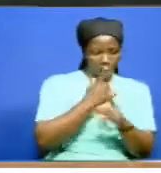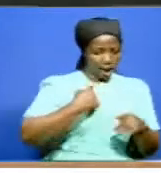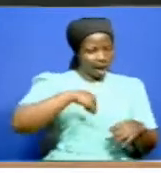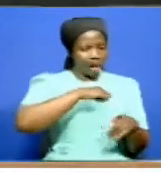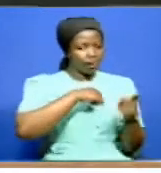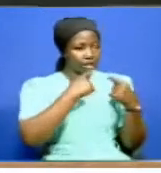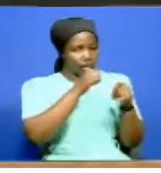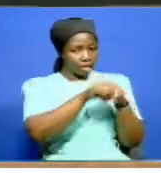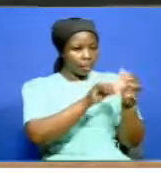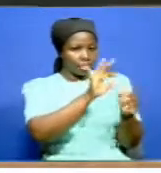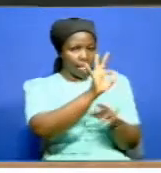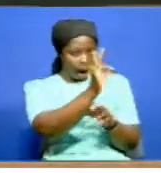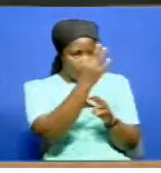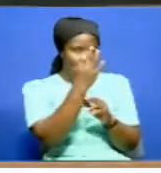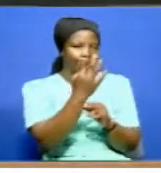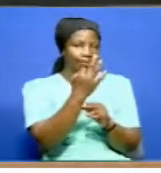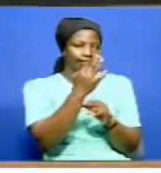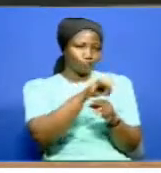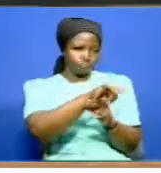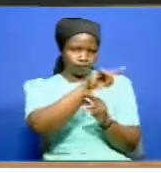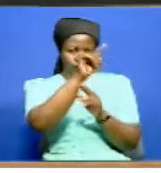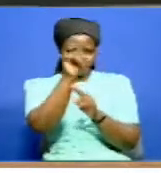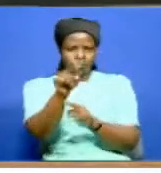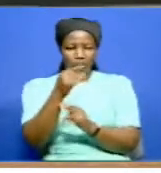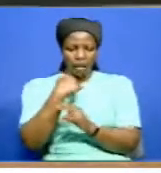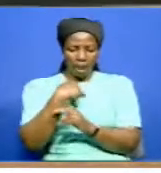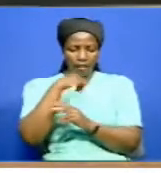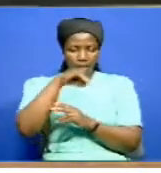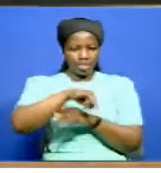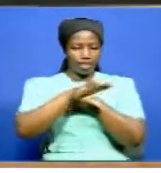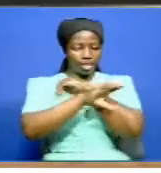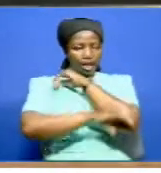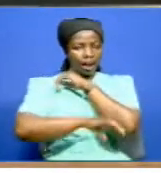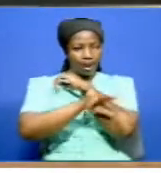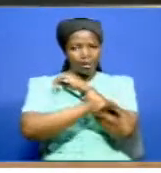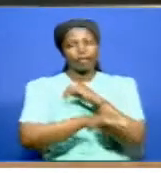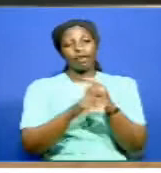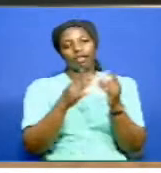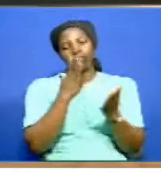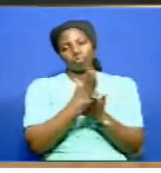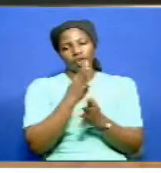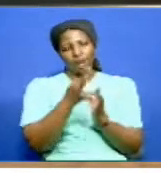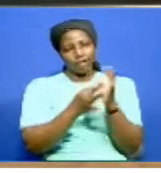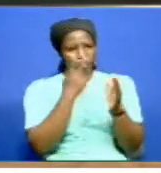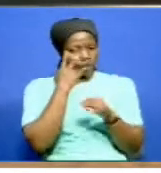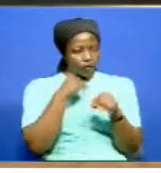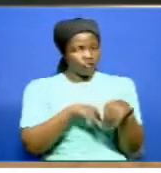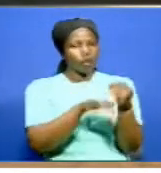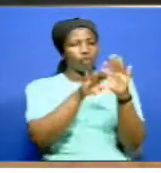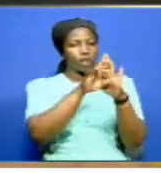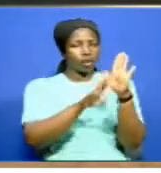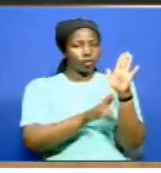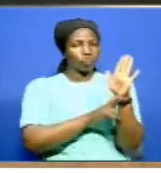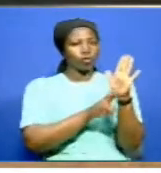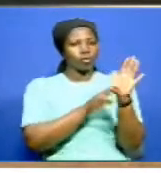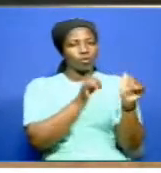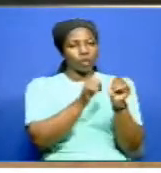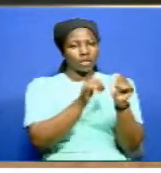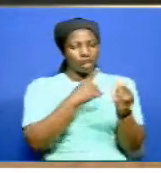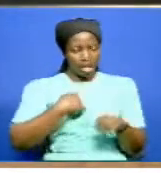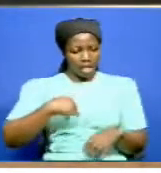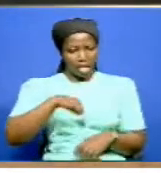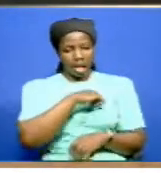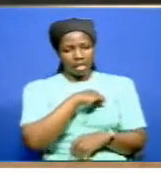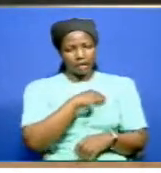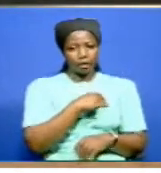the third wave that we have in the country. But of course, if we observe the protocols that we have been